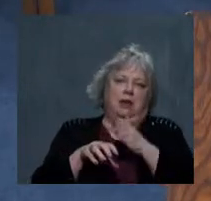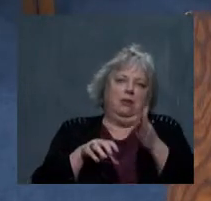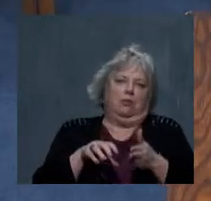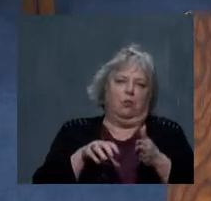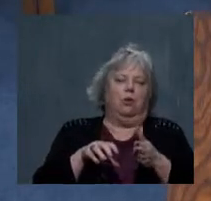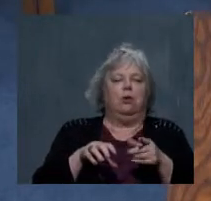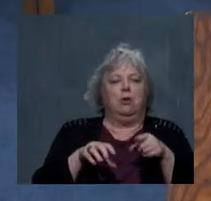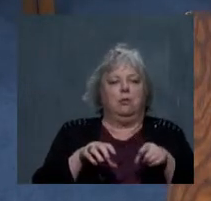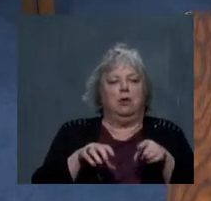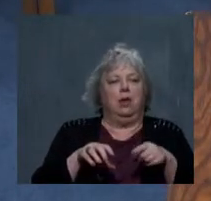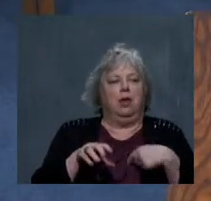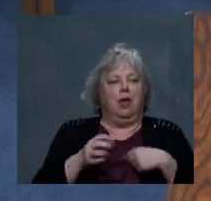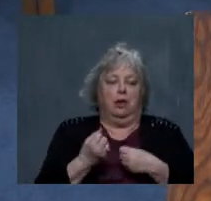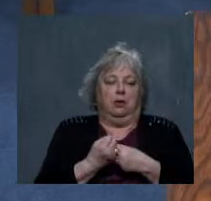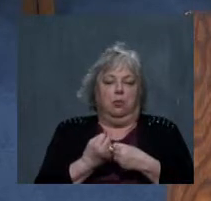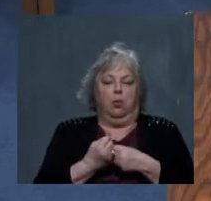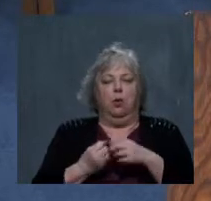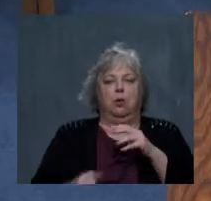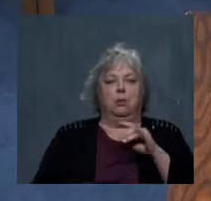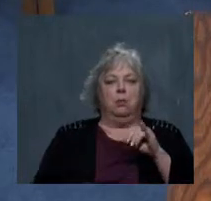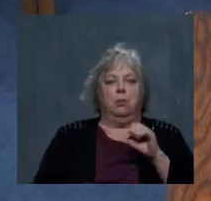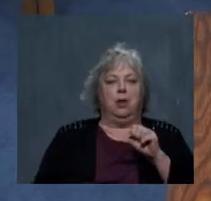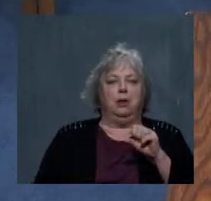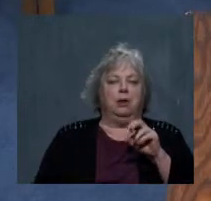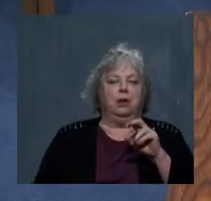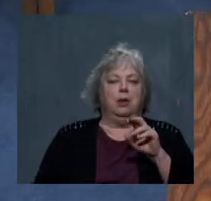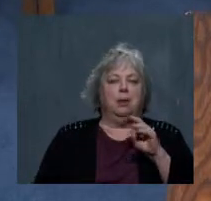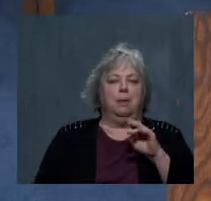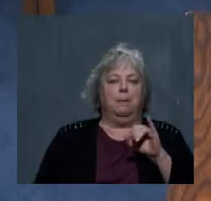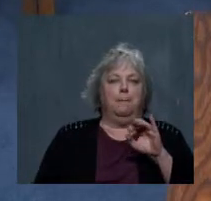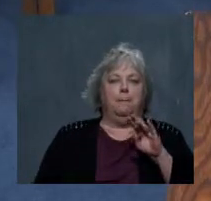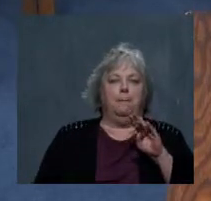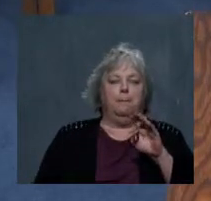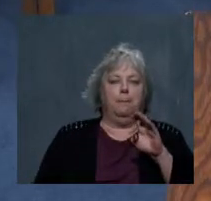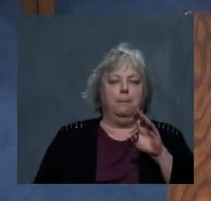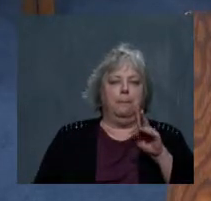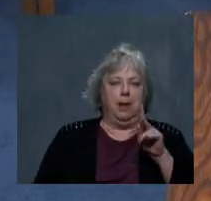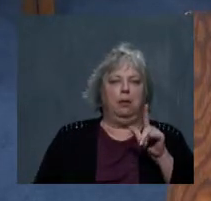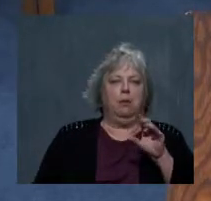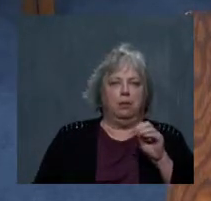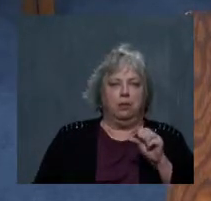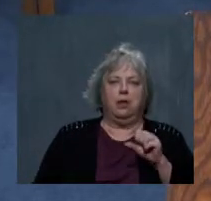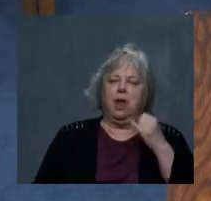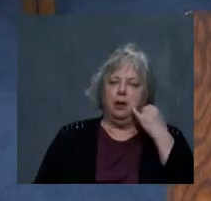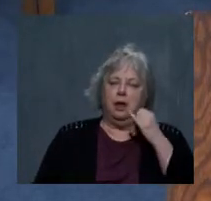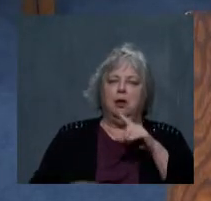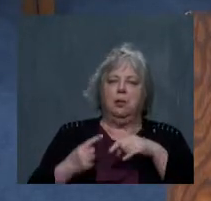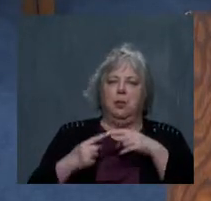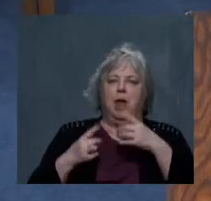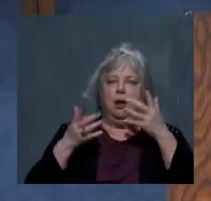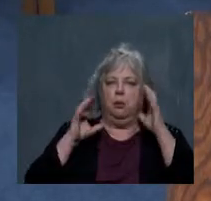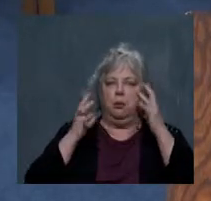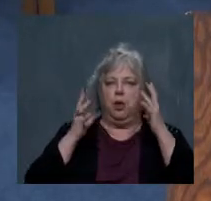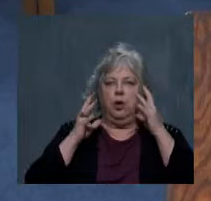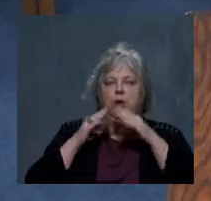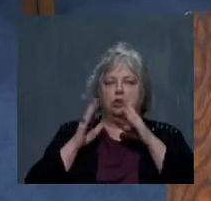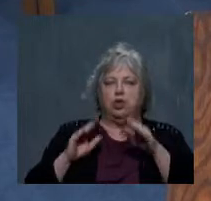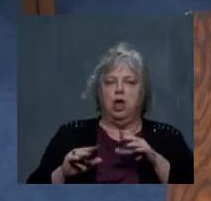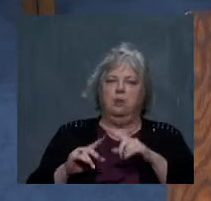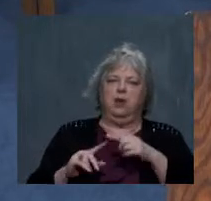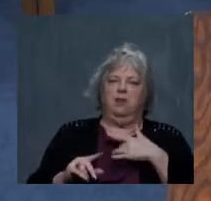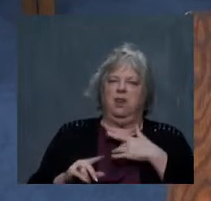support of Ms. Mickle's idea for the beauty shop. However, I feel that it is in the